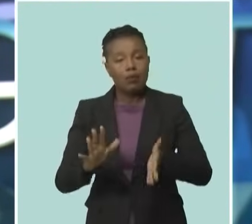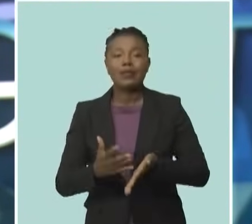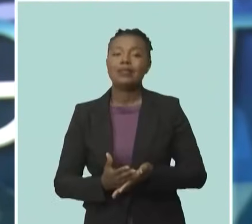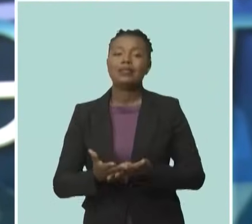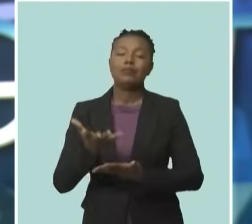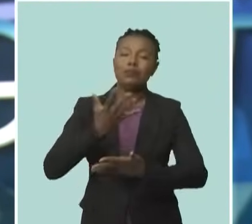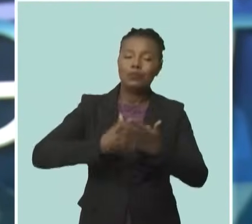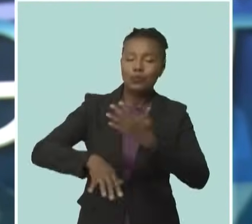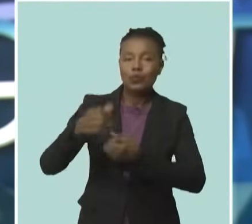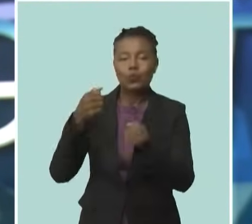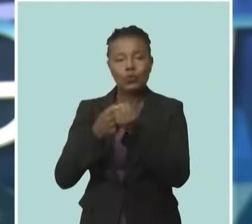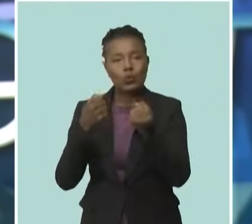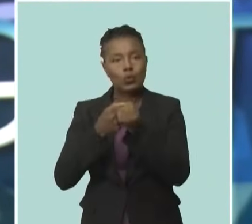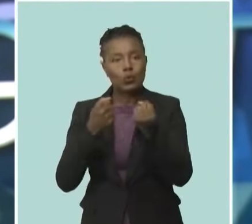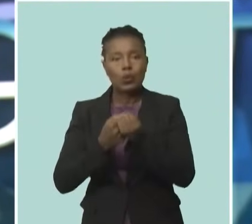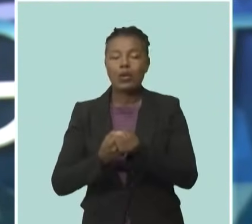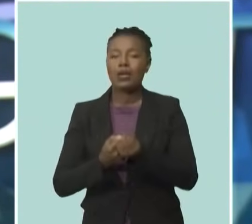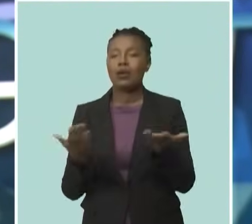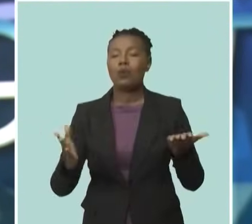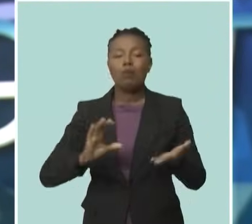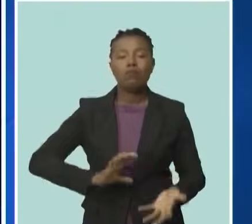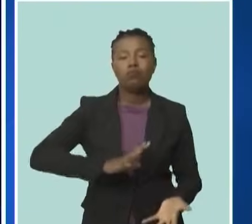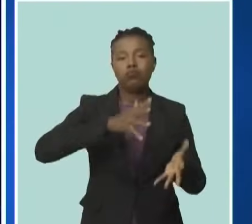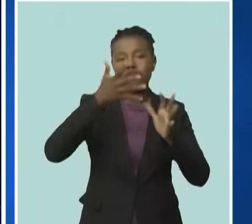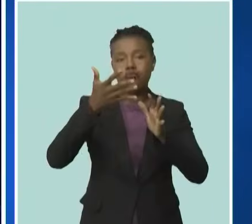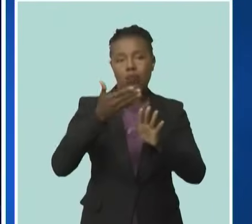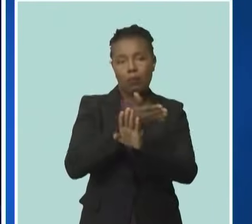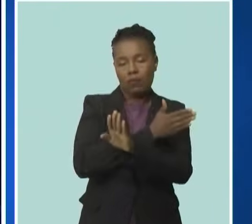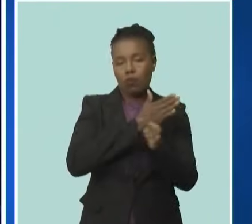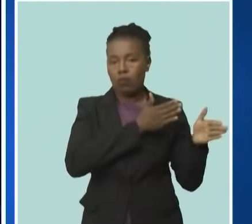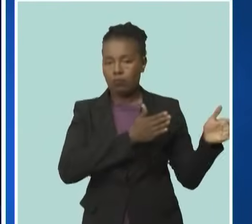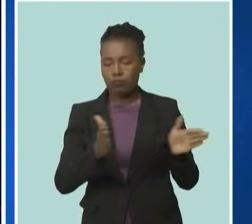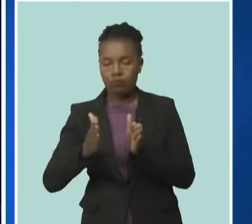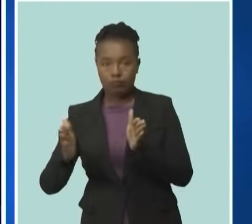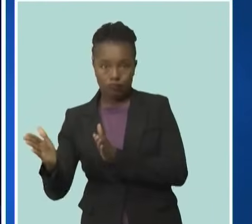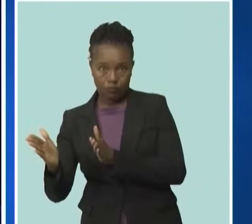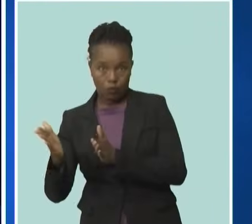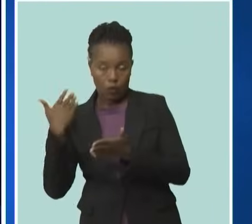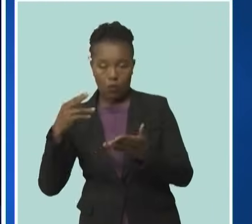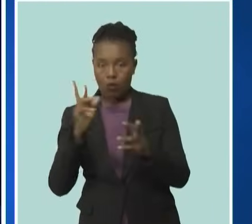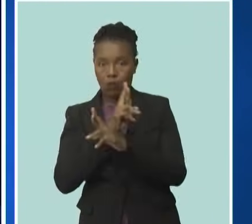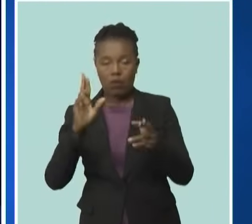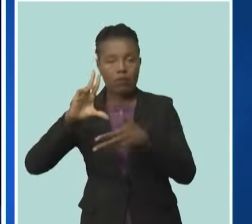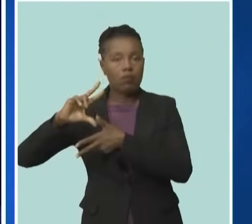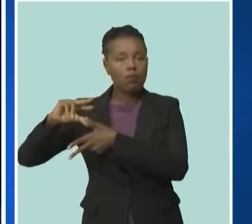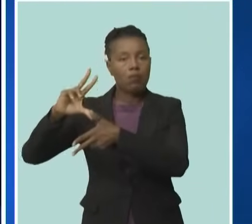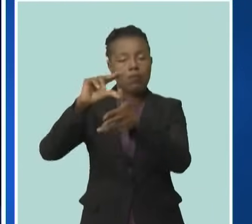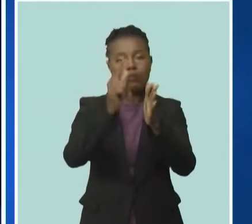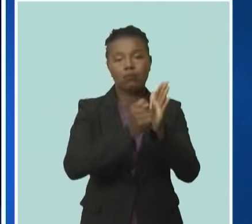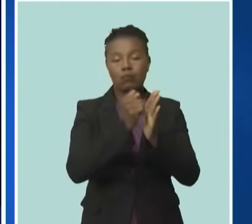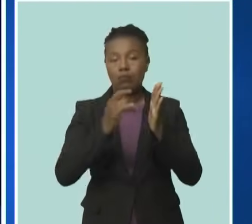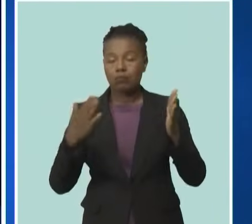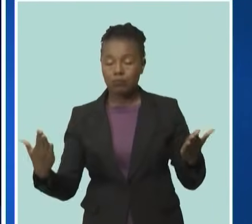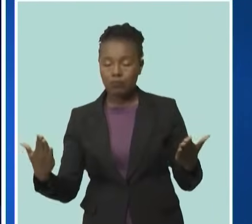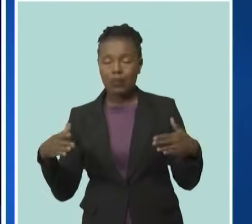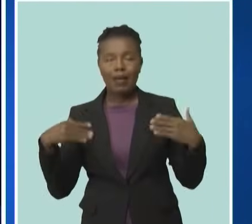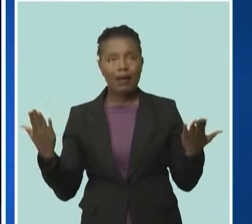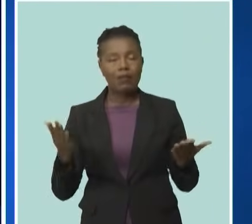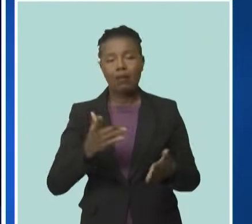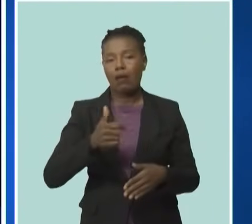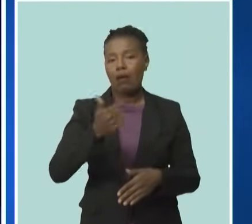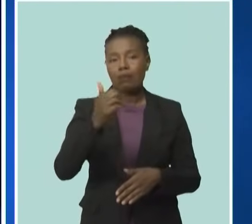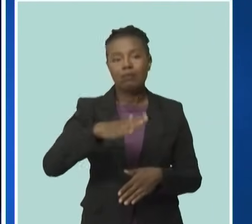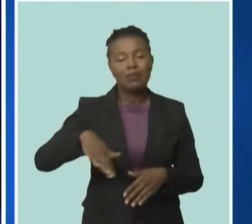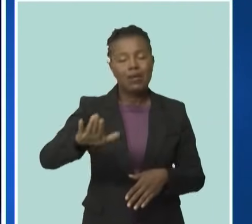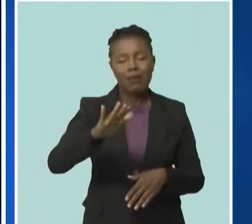in the hurricane season. Rather than having it at the location, we have it somewhere where